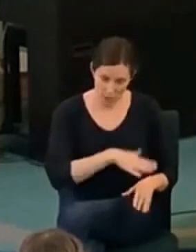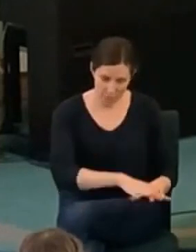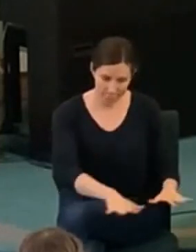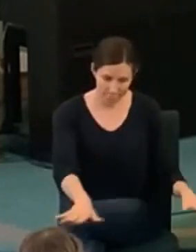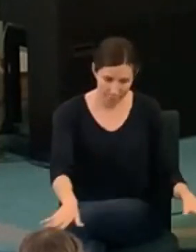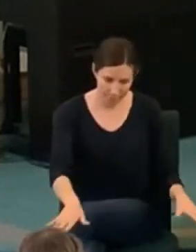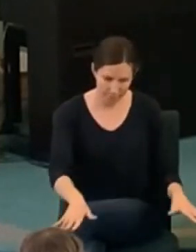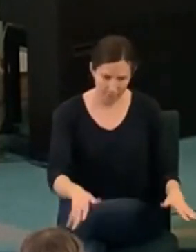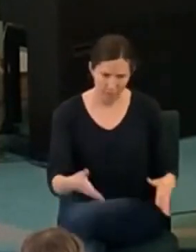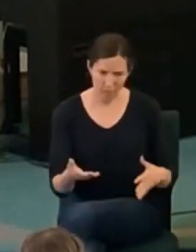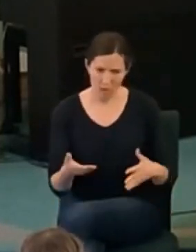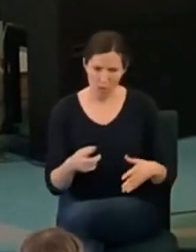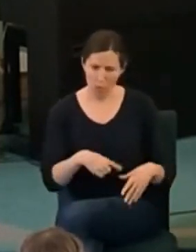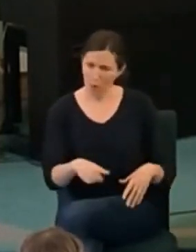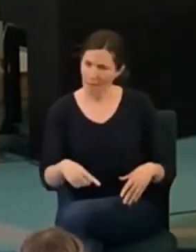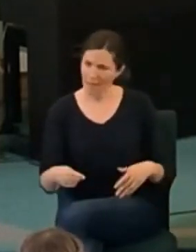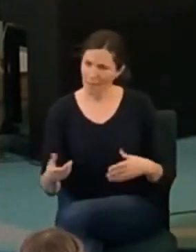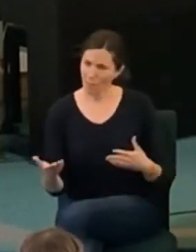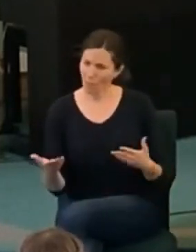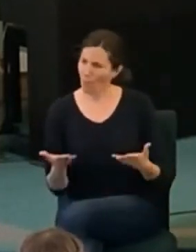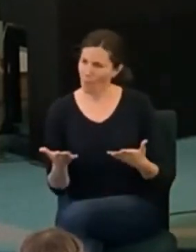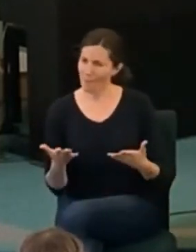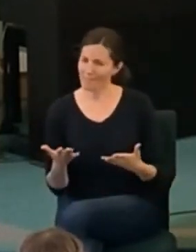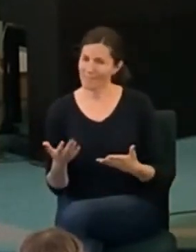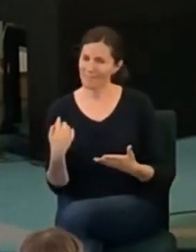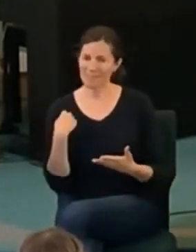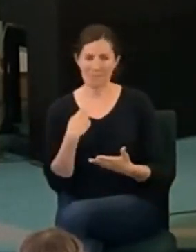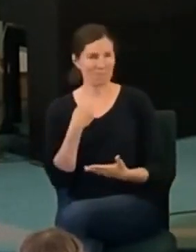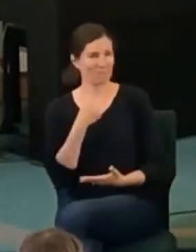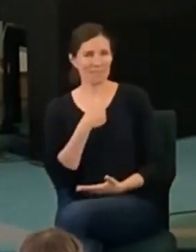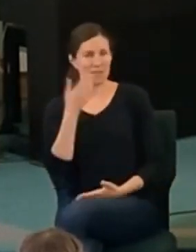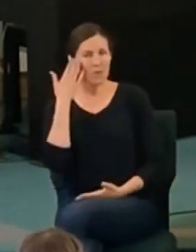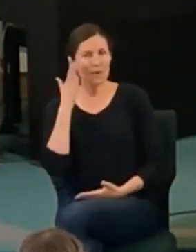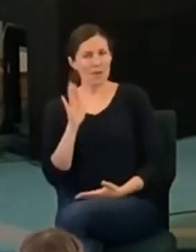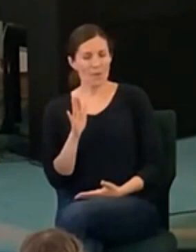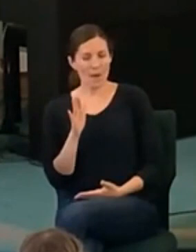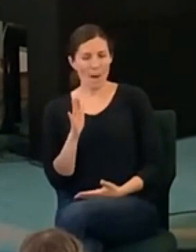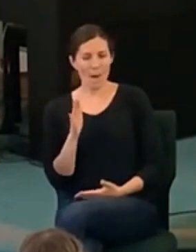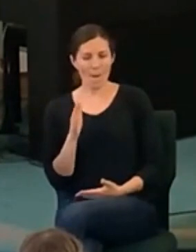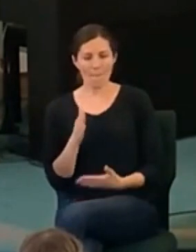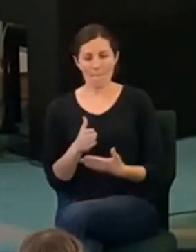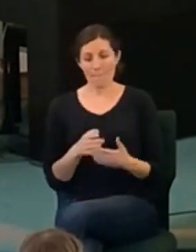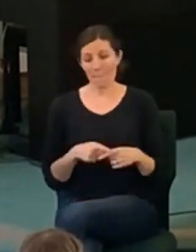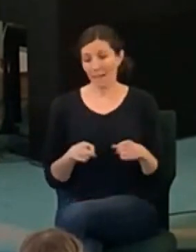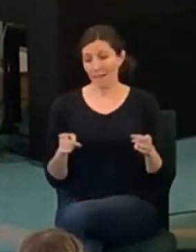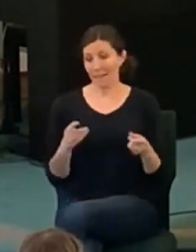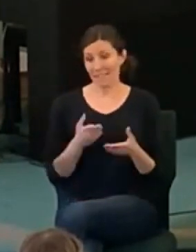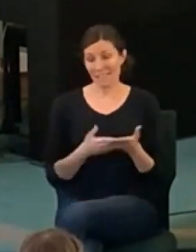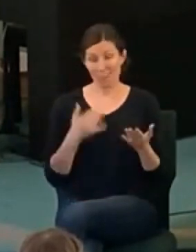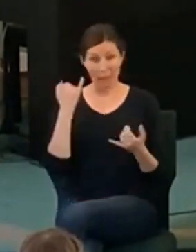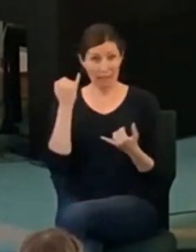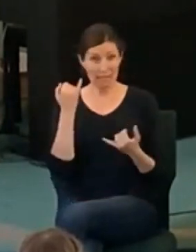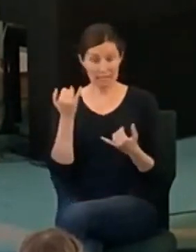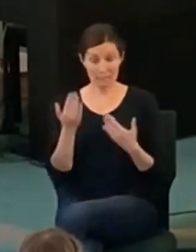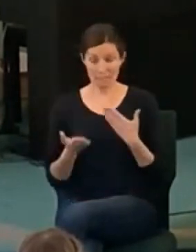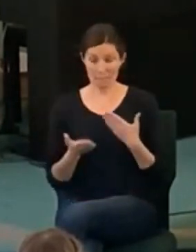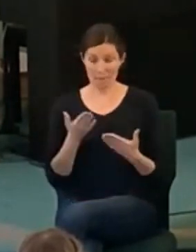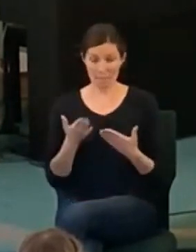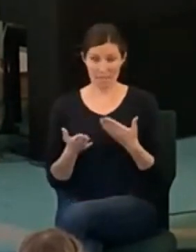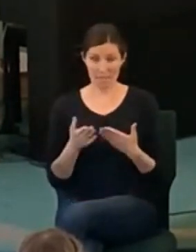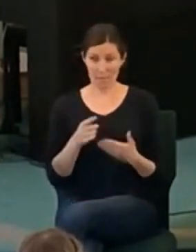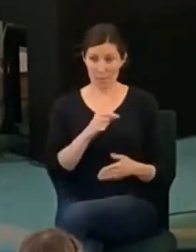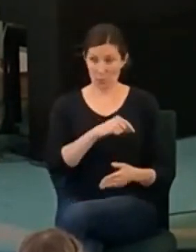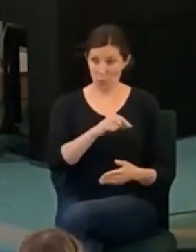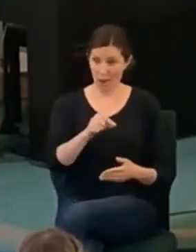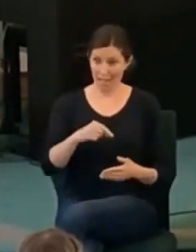was something that teachers did back then. They didn't have overhead projectors or chalkboards or anything like that. So sometimes you would write in the dust